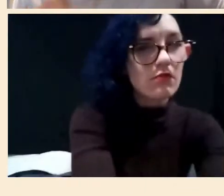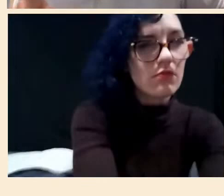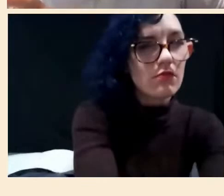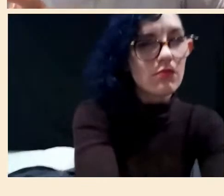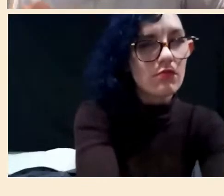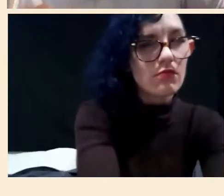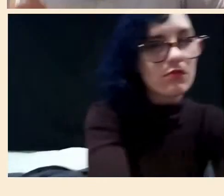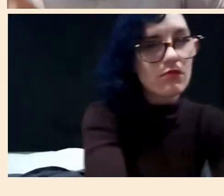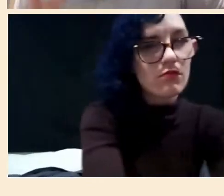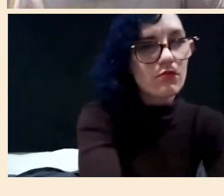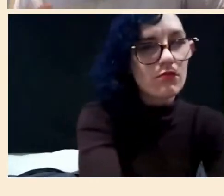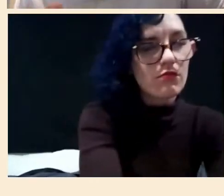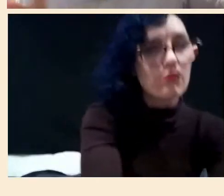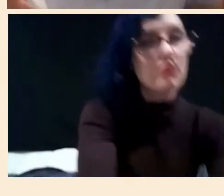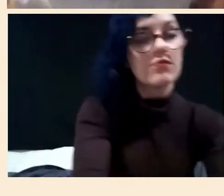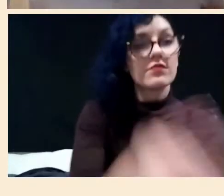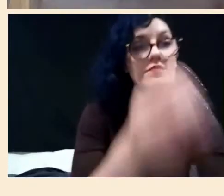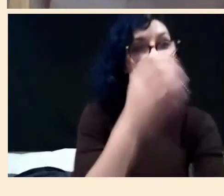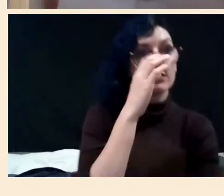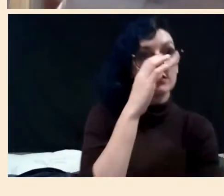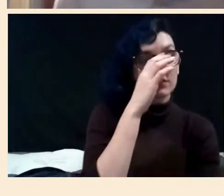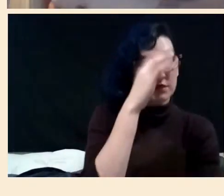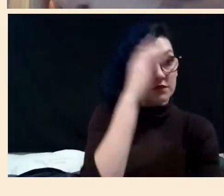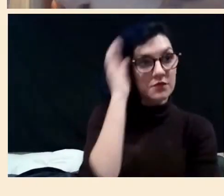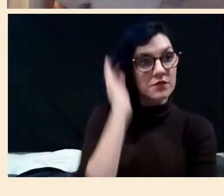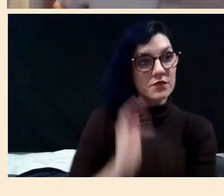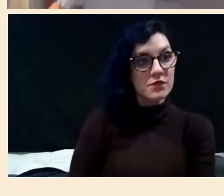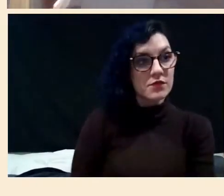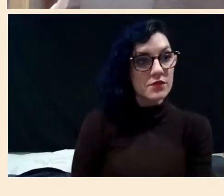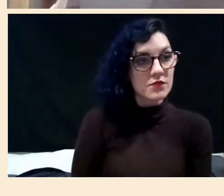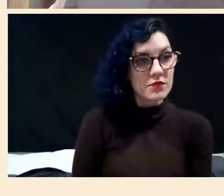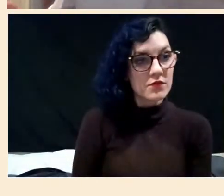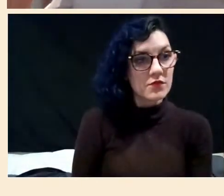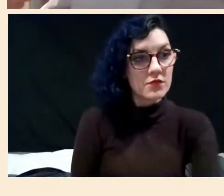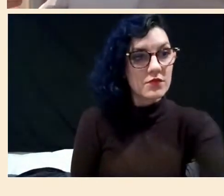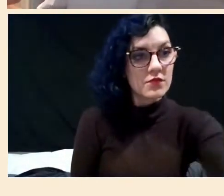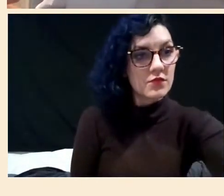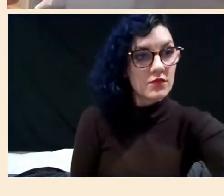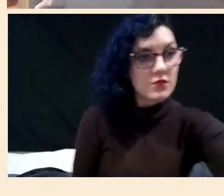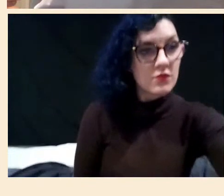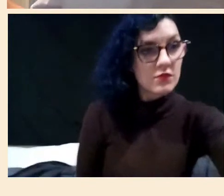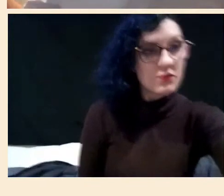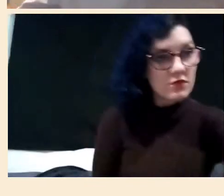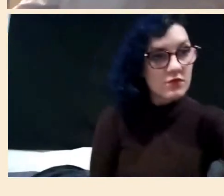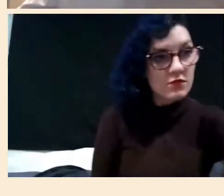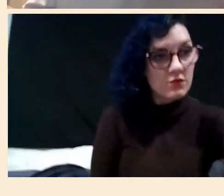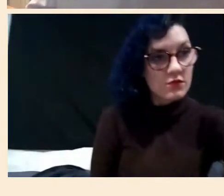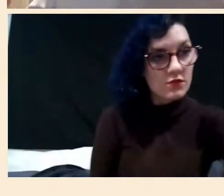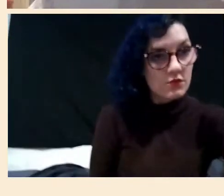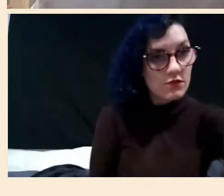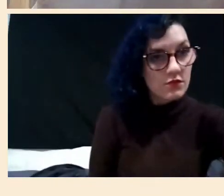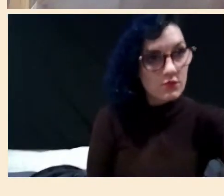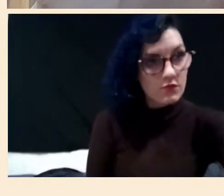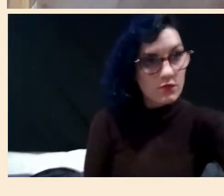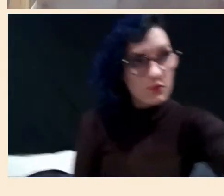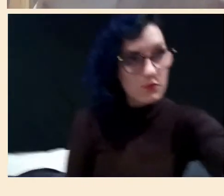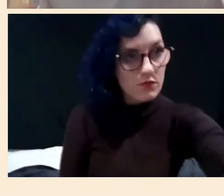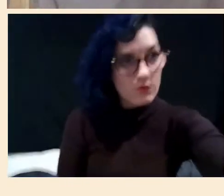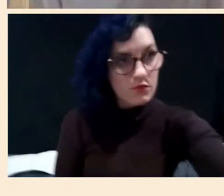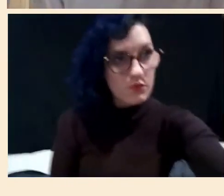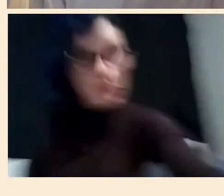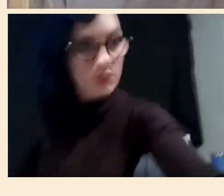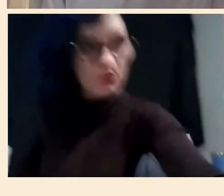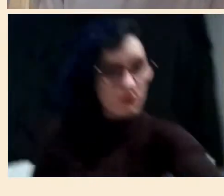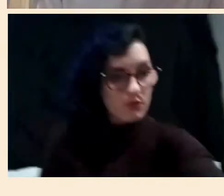each get to ask the other a question. But first, all right, I think we're going to do that first.